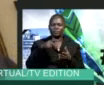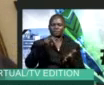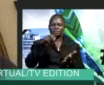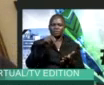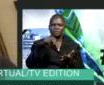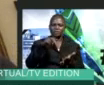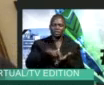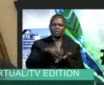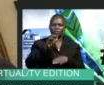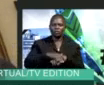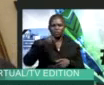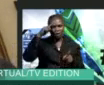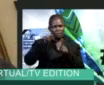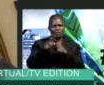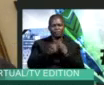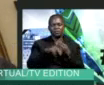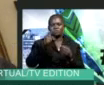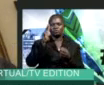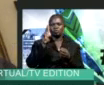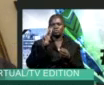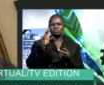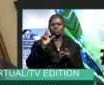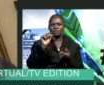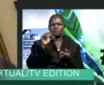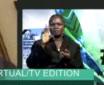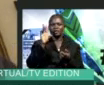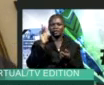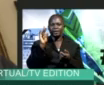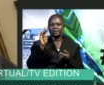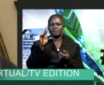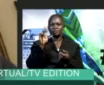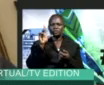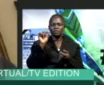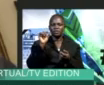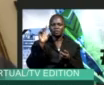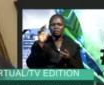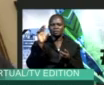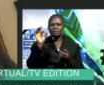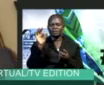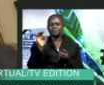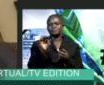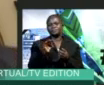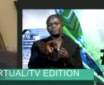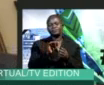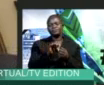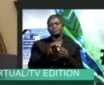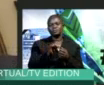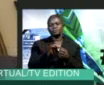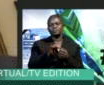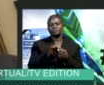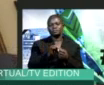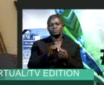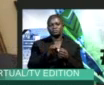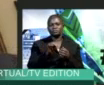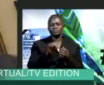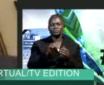in 2019 with Siemens of Germany. Siemens is one of the biggest and reputable companies